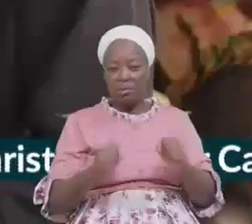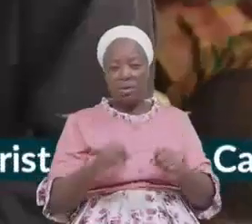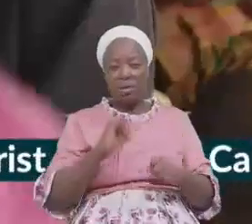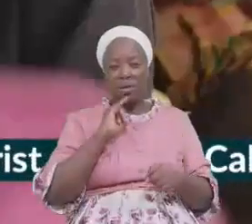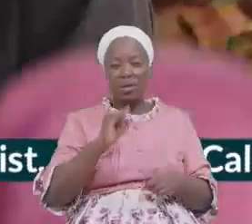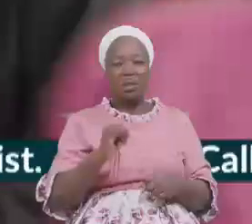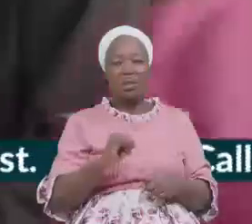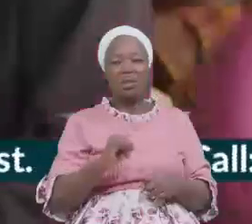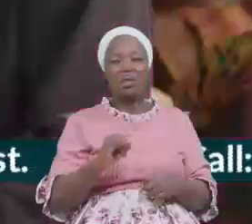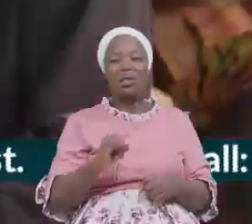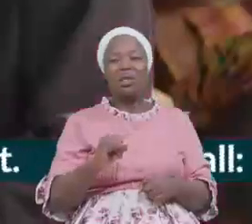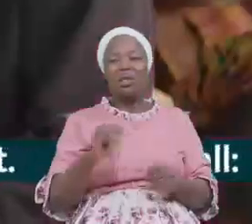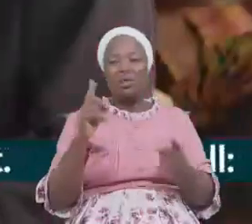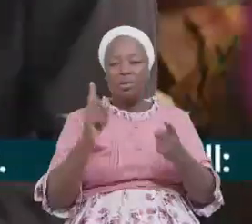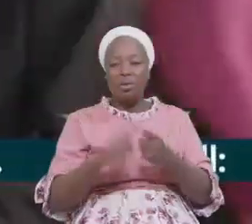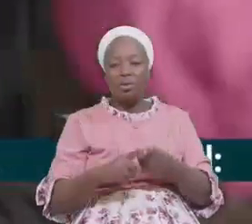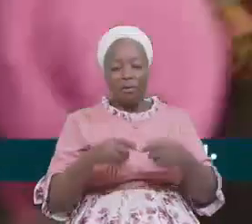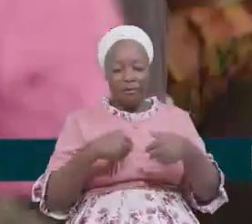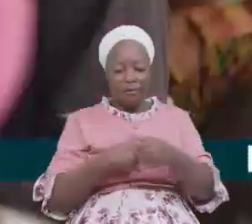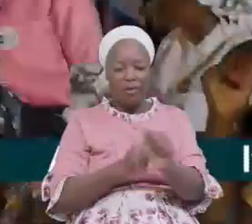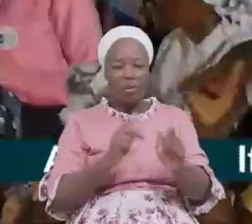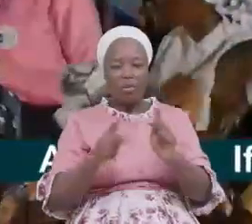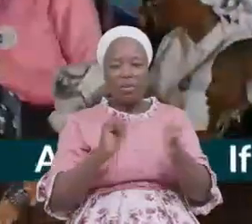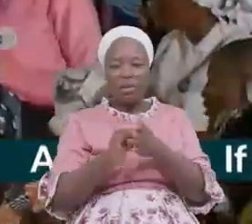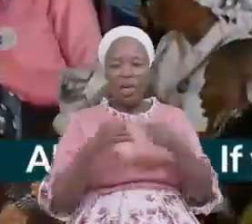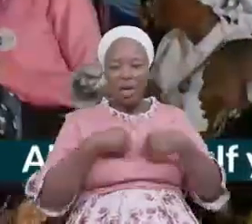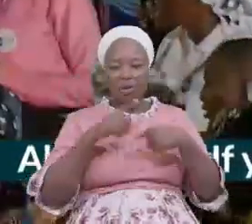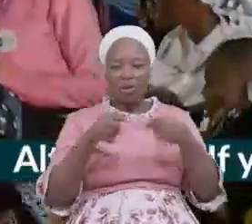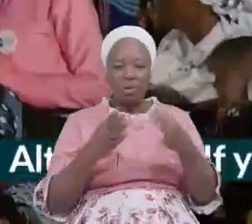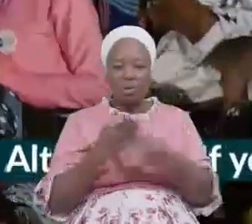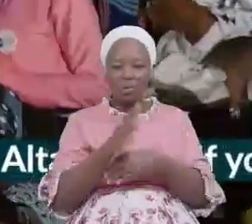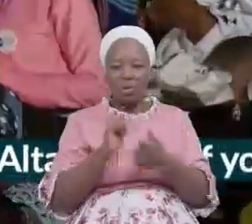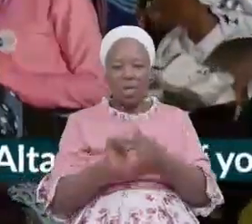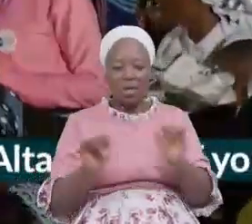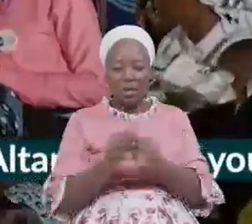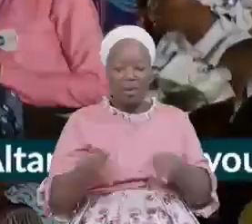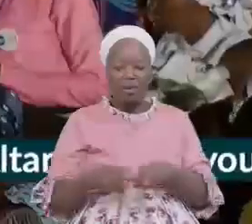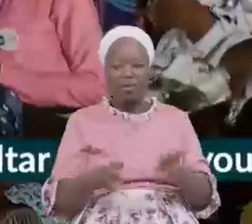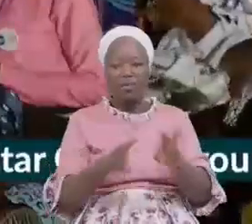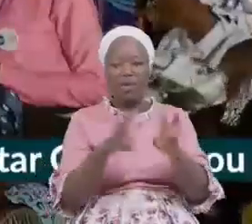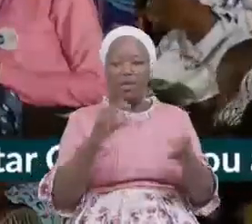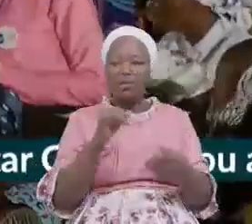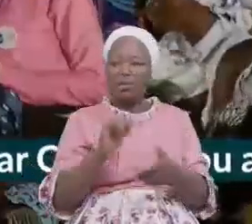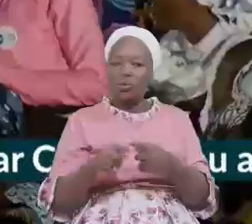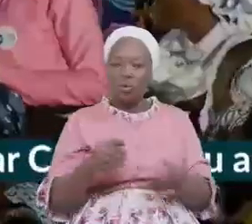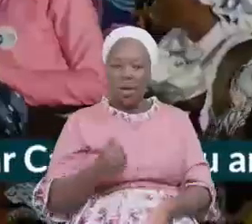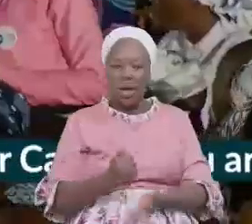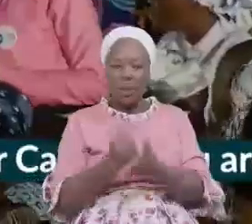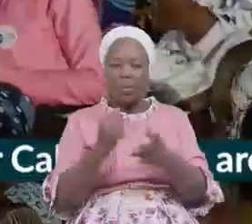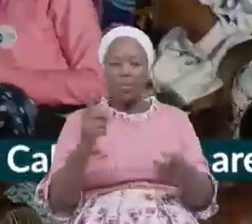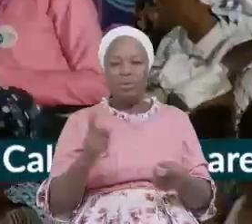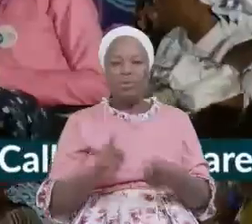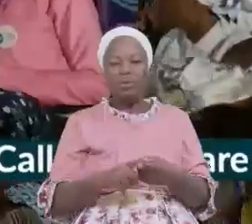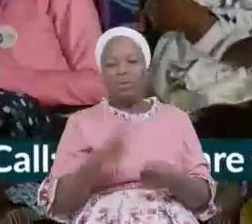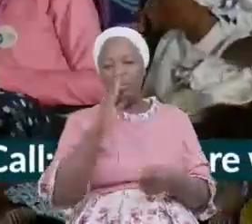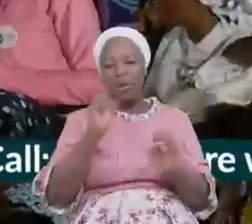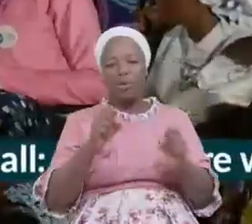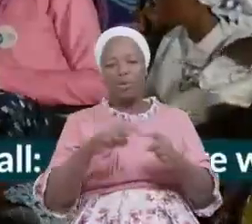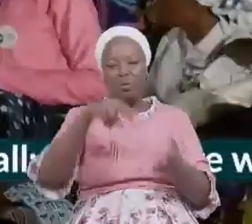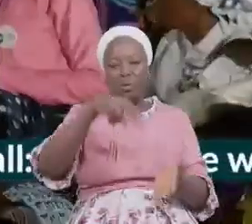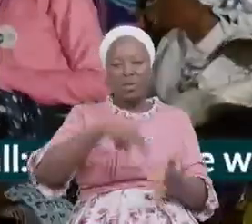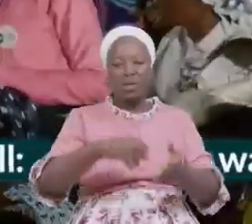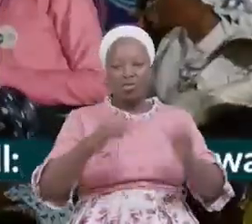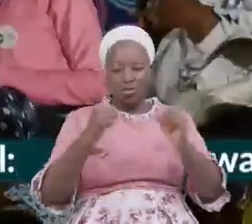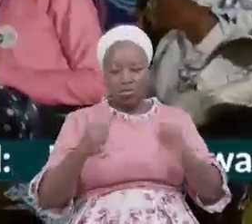gone through that salvation, passed through that way, to help you to be able to stand fast for the Lord.